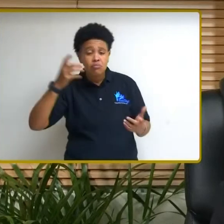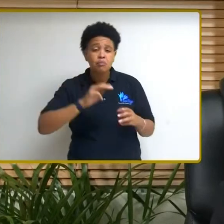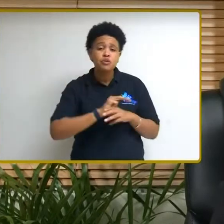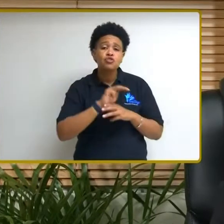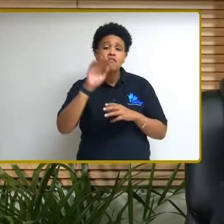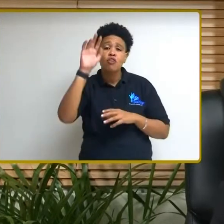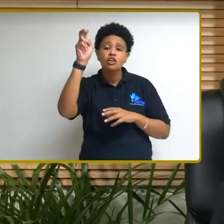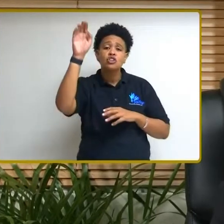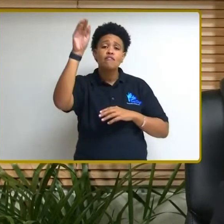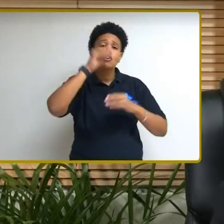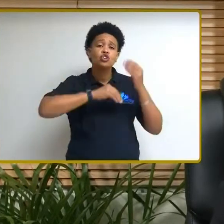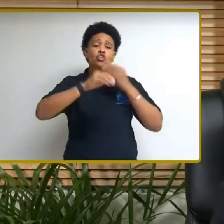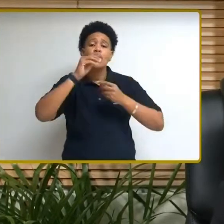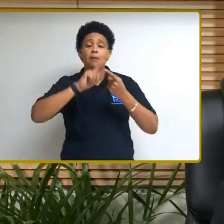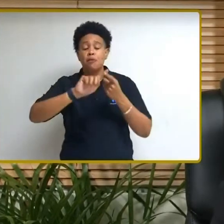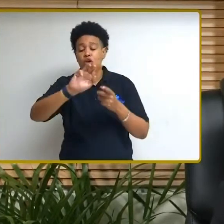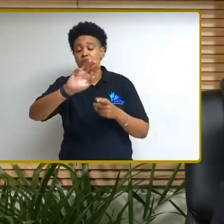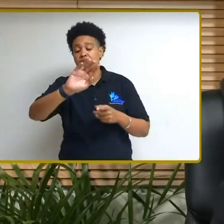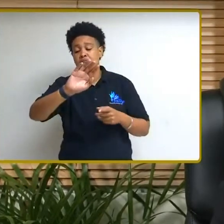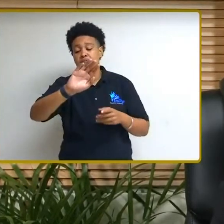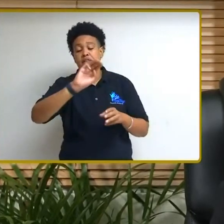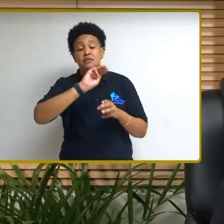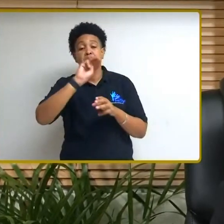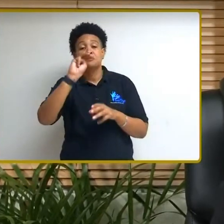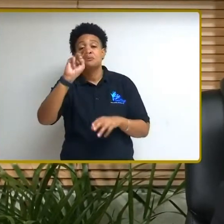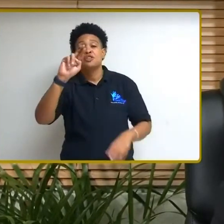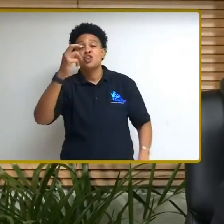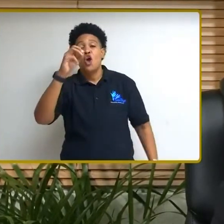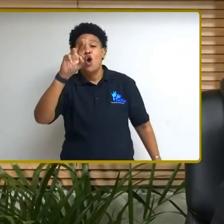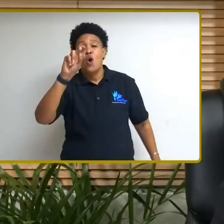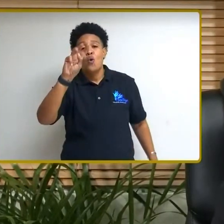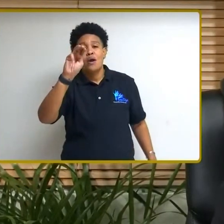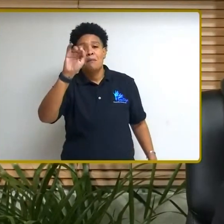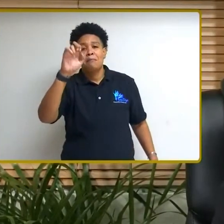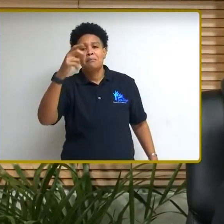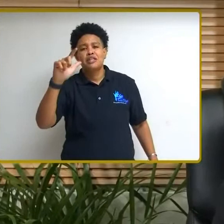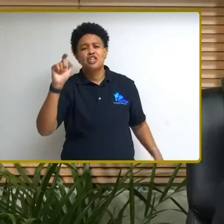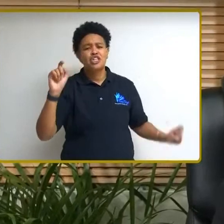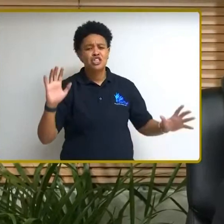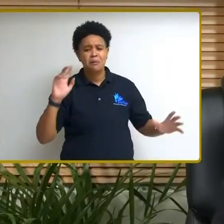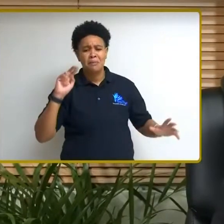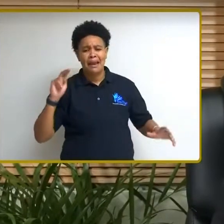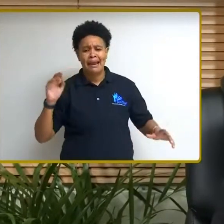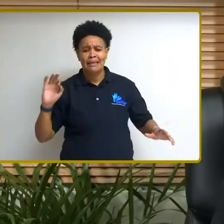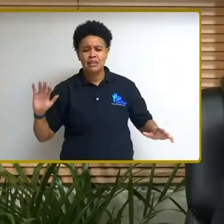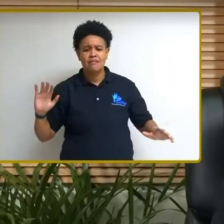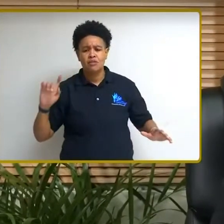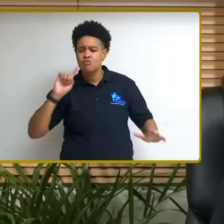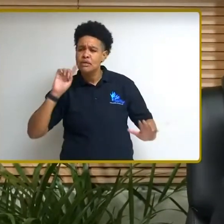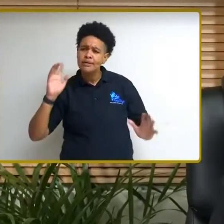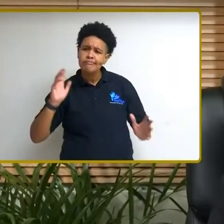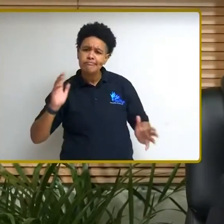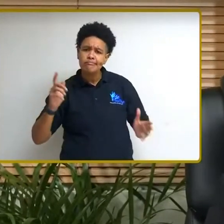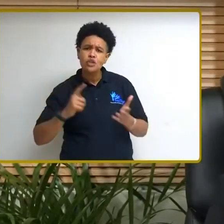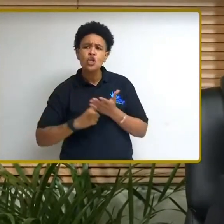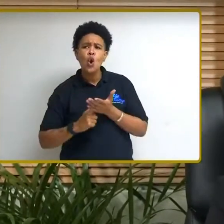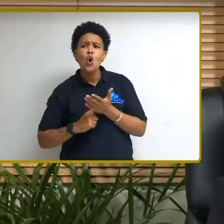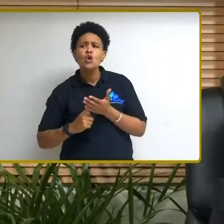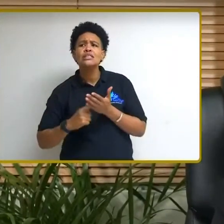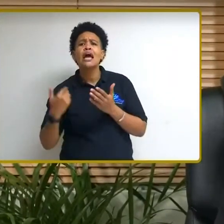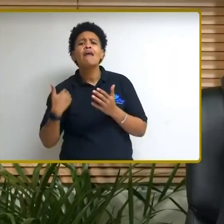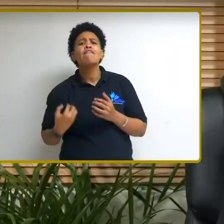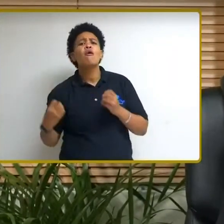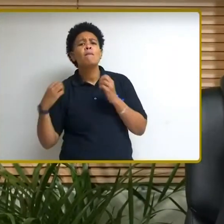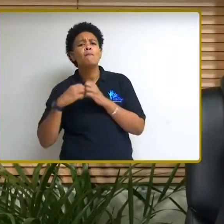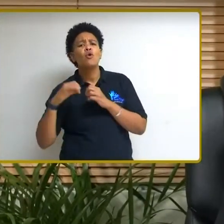Foreign Trade, as well as Mr. Howard Mitchell, chairman of the NHF, to negotiate having more